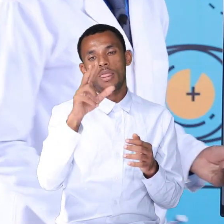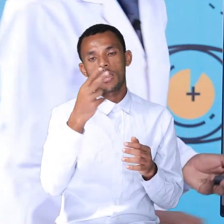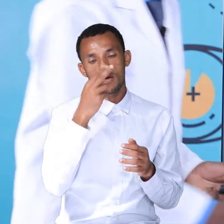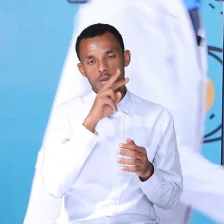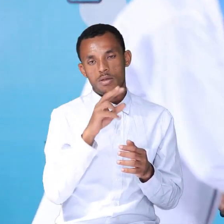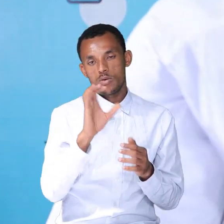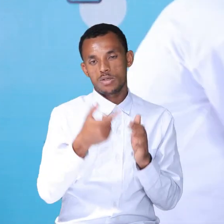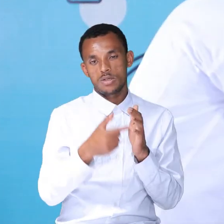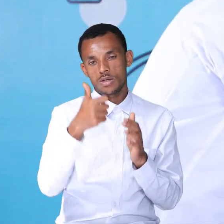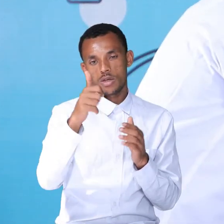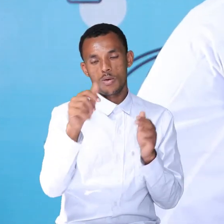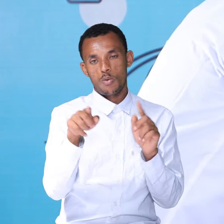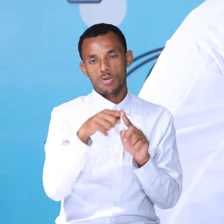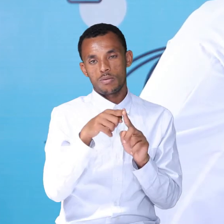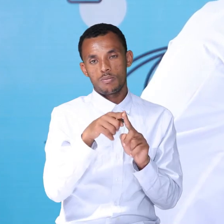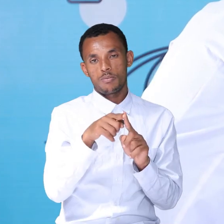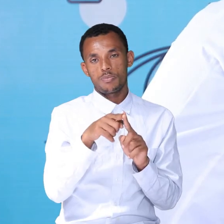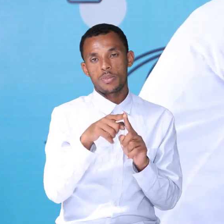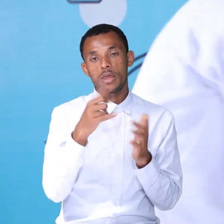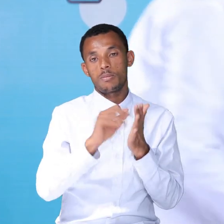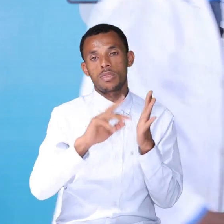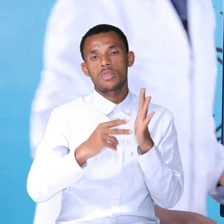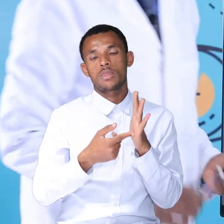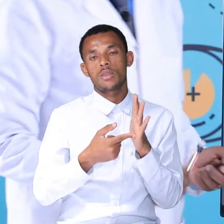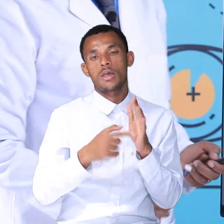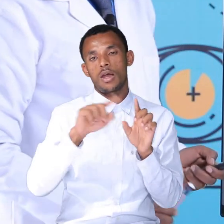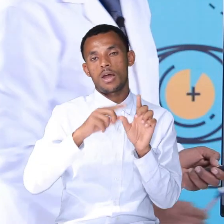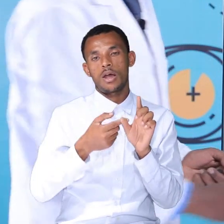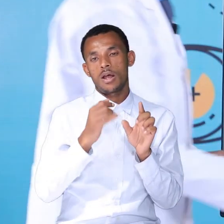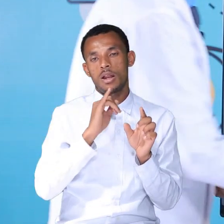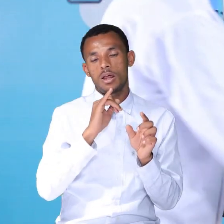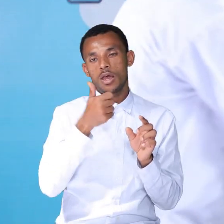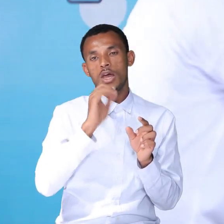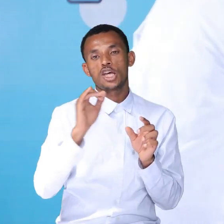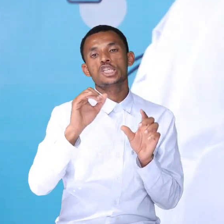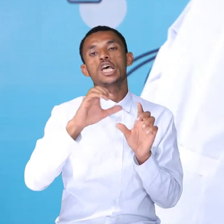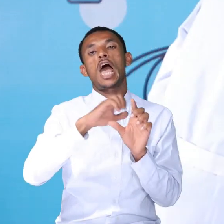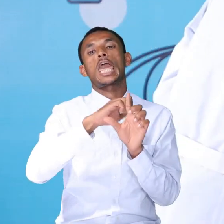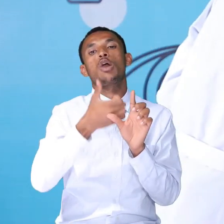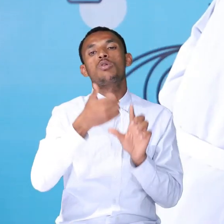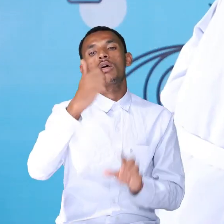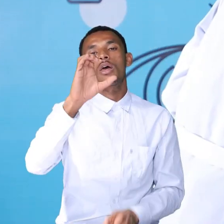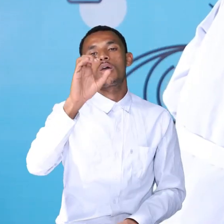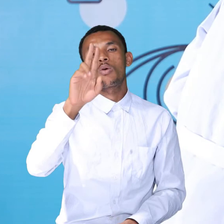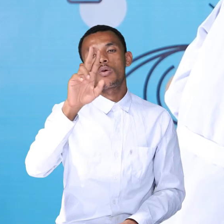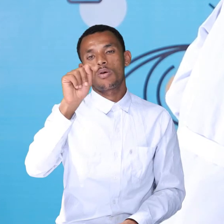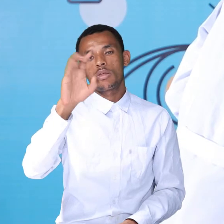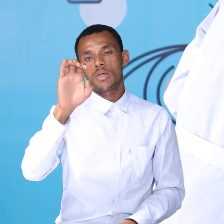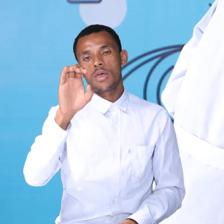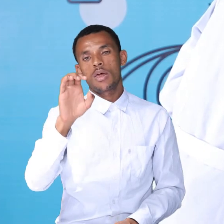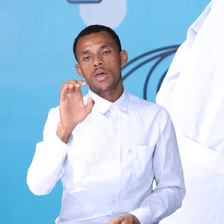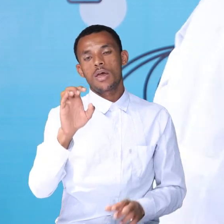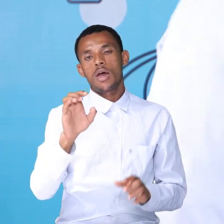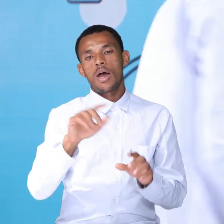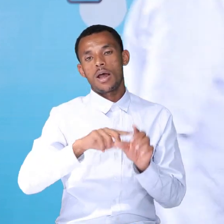comes. Since cosine of it is positive, that means angle A it is an acute angle.